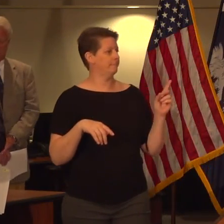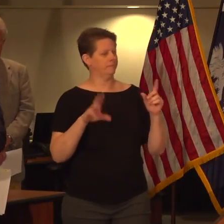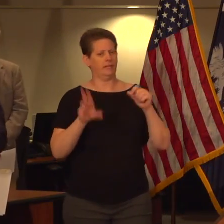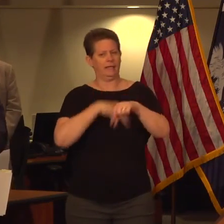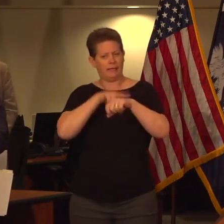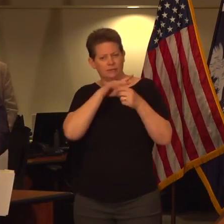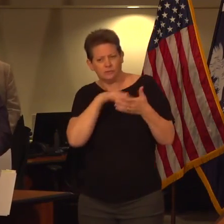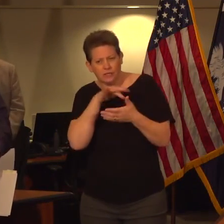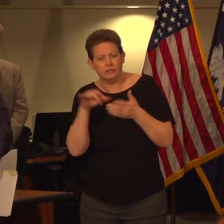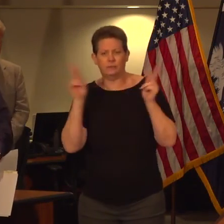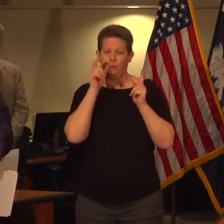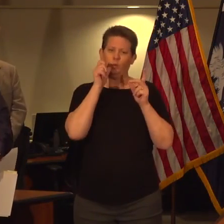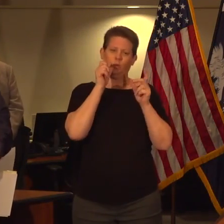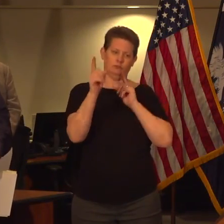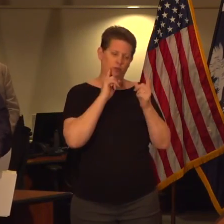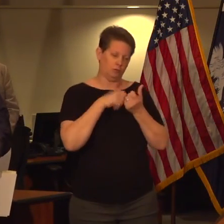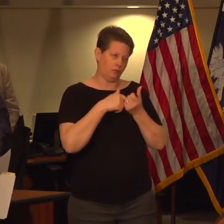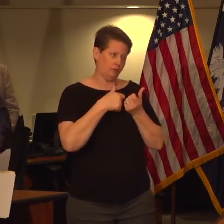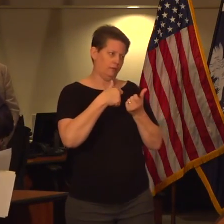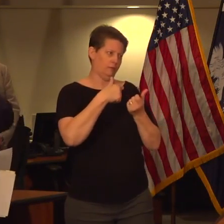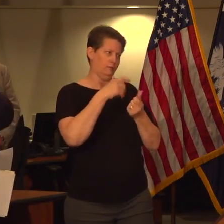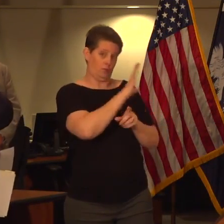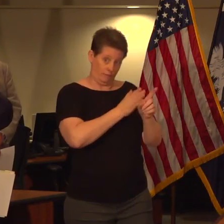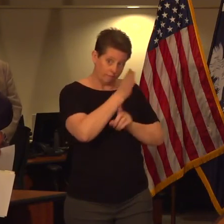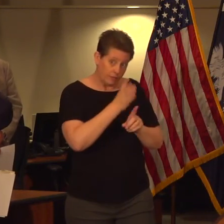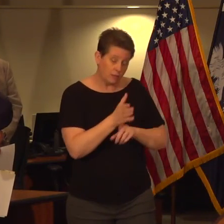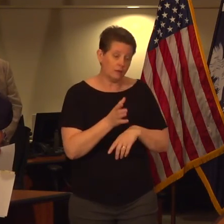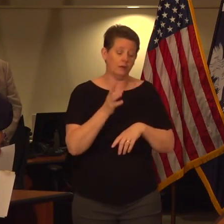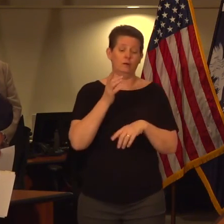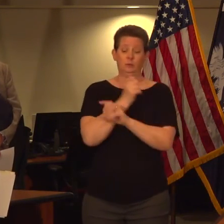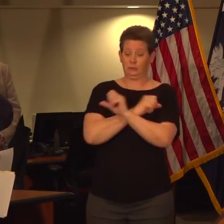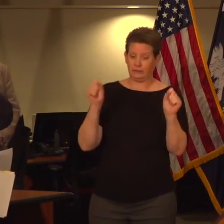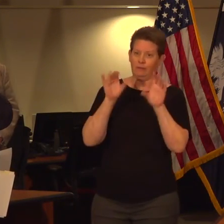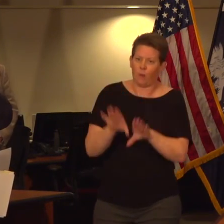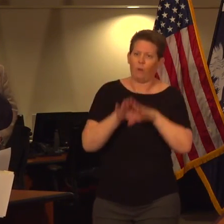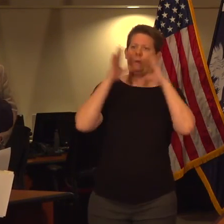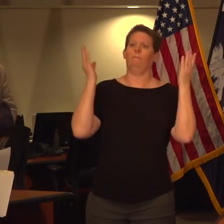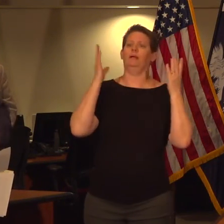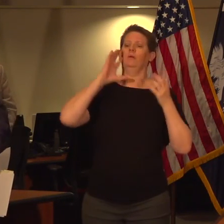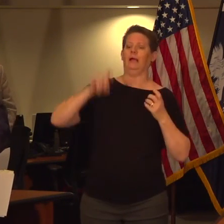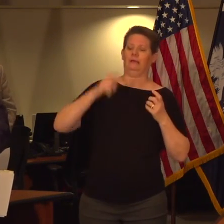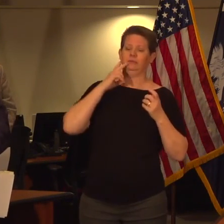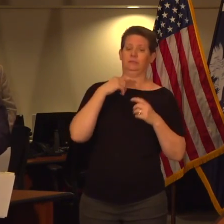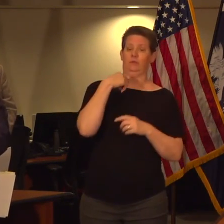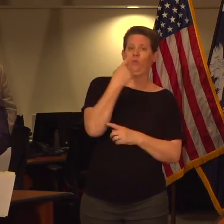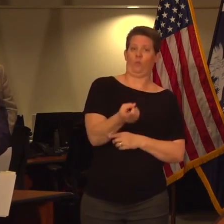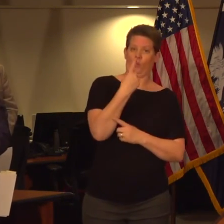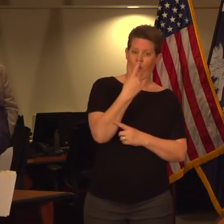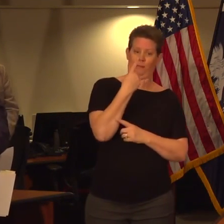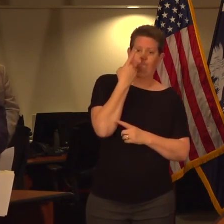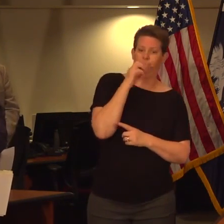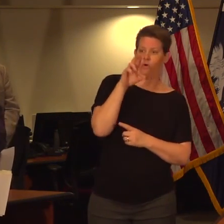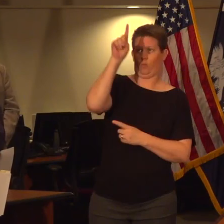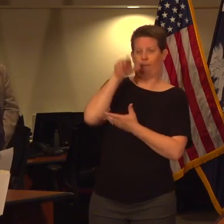experts I've spoken with in your field talk about that to safely reopen the economy correctly, that you'd have to see 1 positive case per million people. So in this